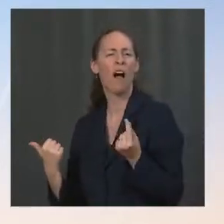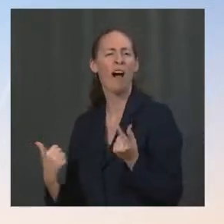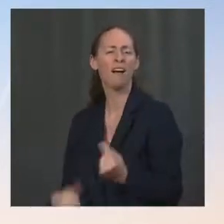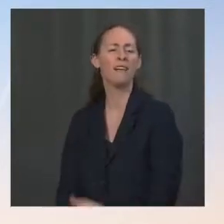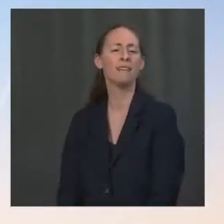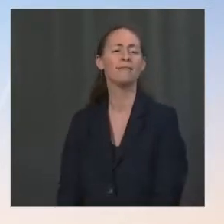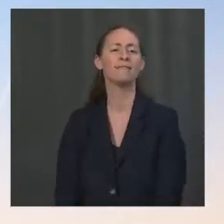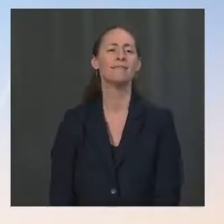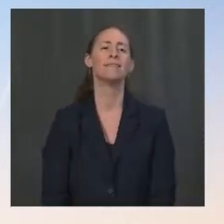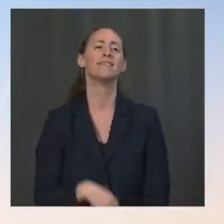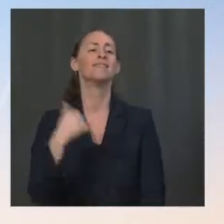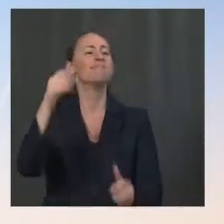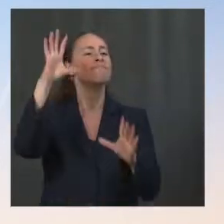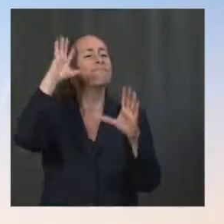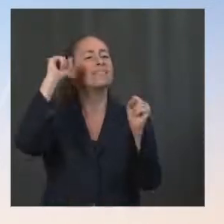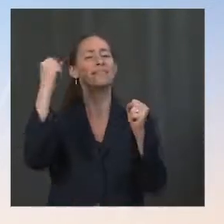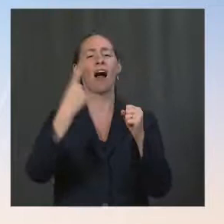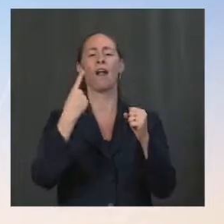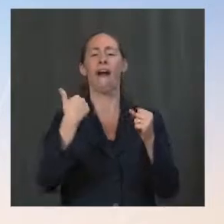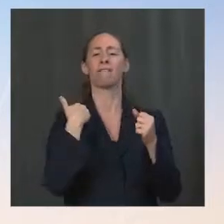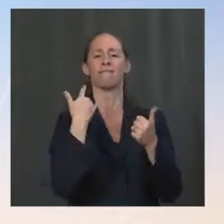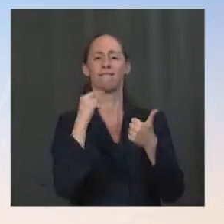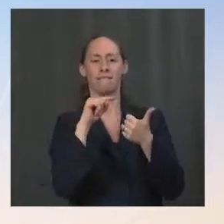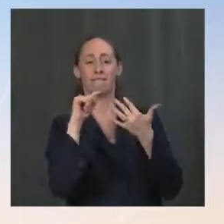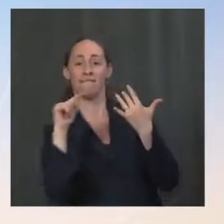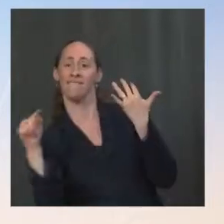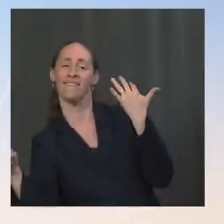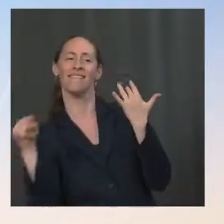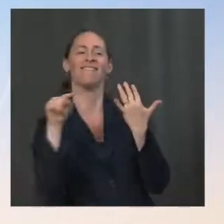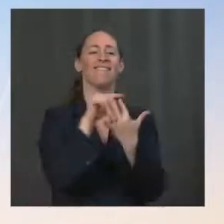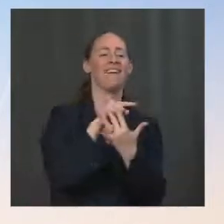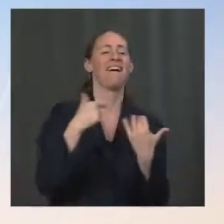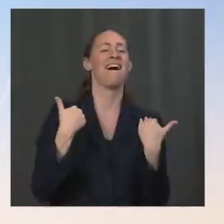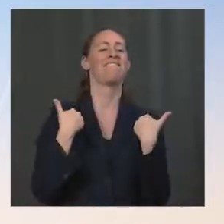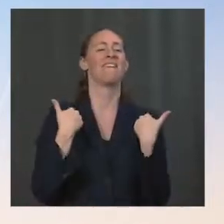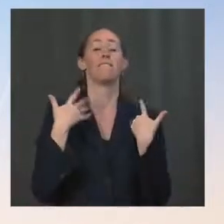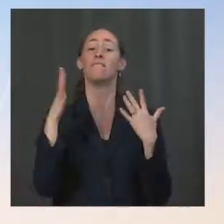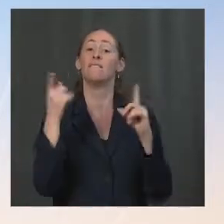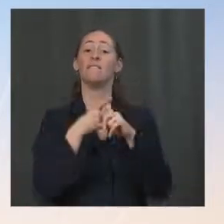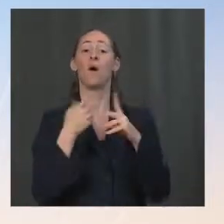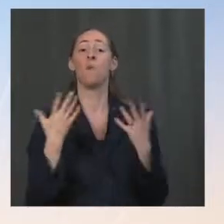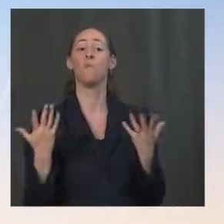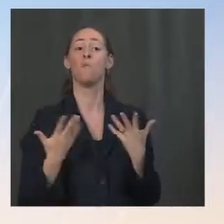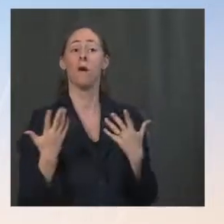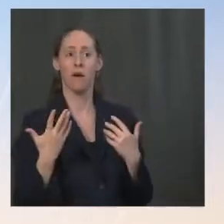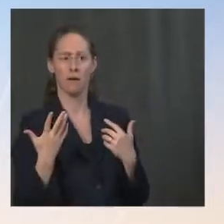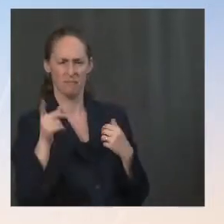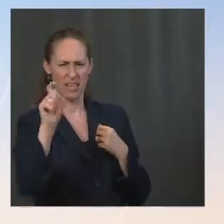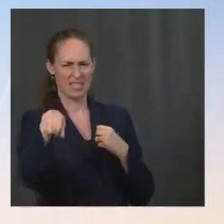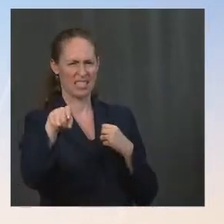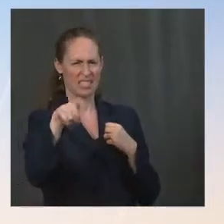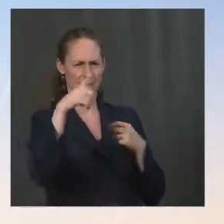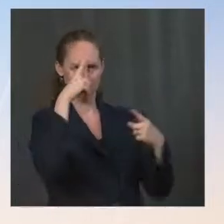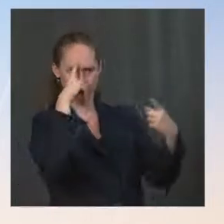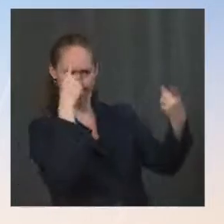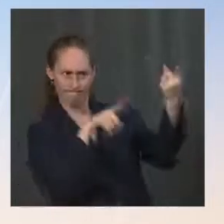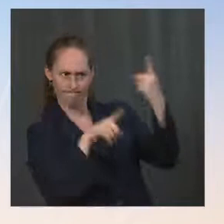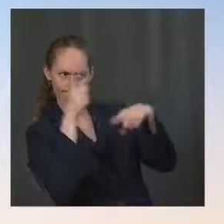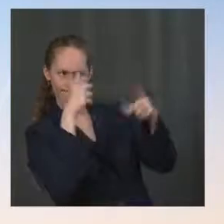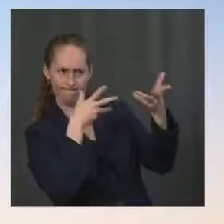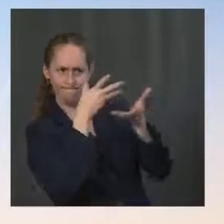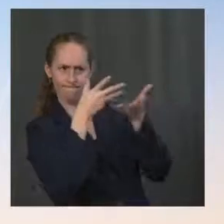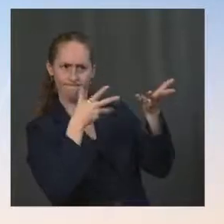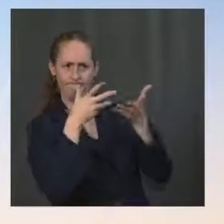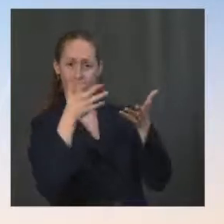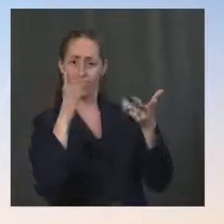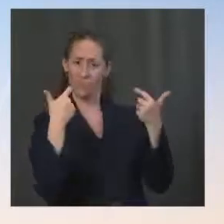but I would tell you that our objective and our first priority and focus is on a diplomatic path forward, and that's where we're putting our energies at this point in